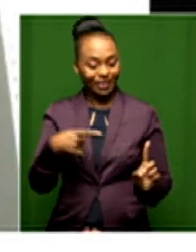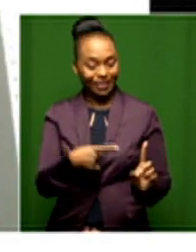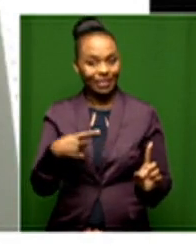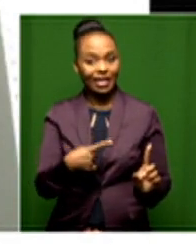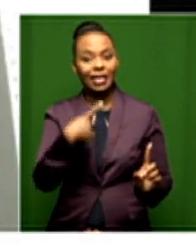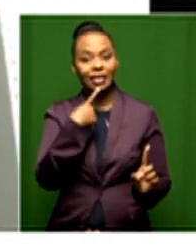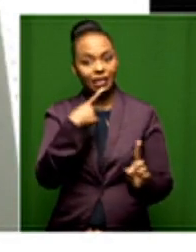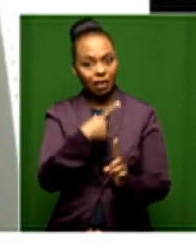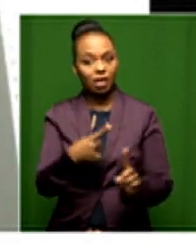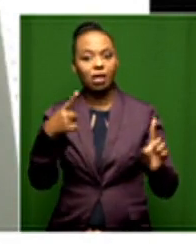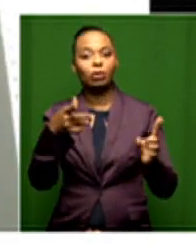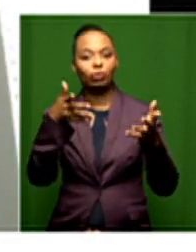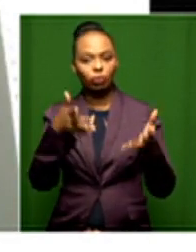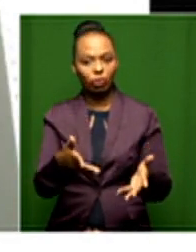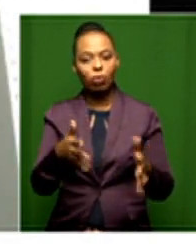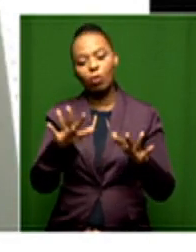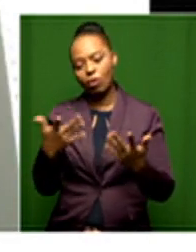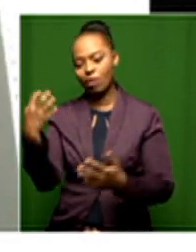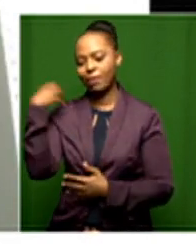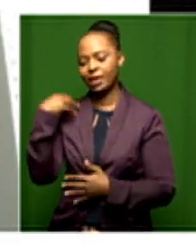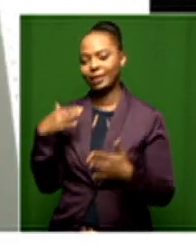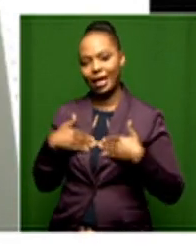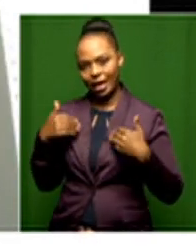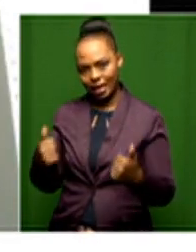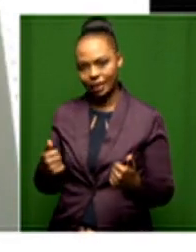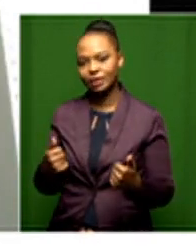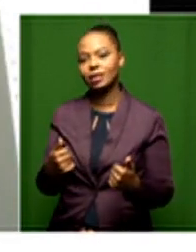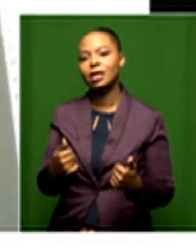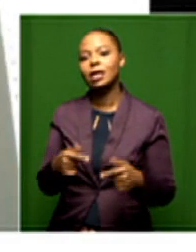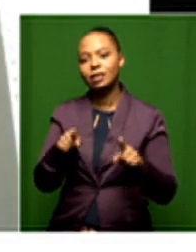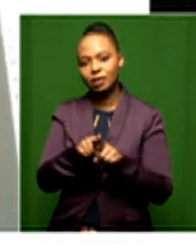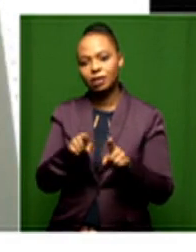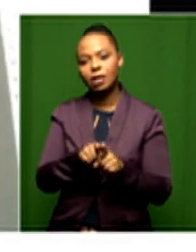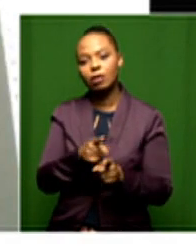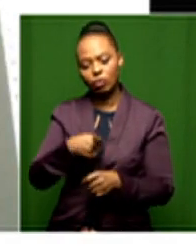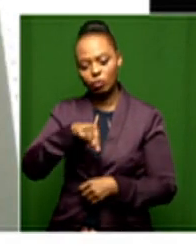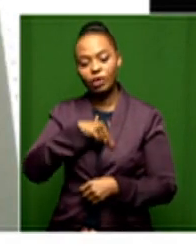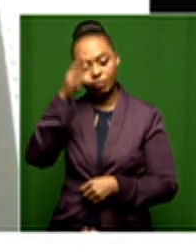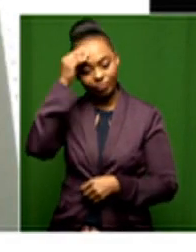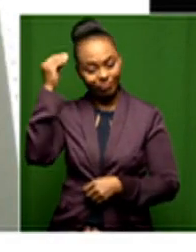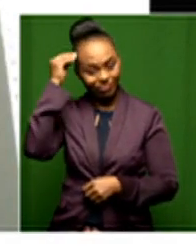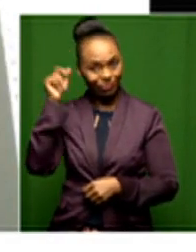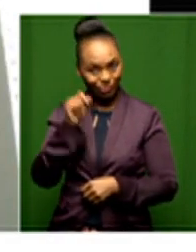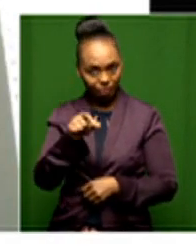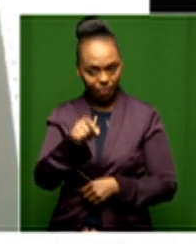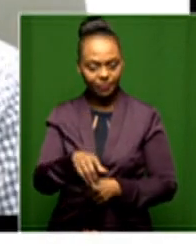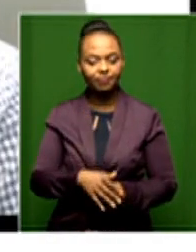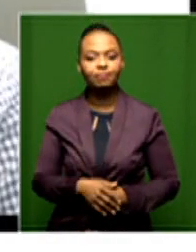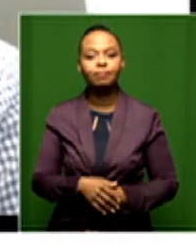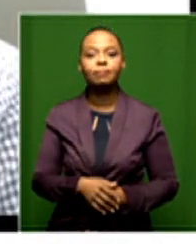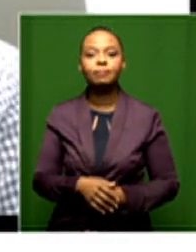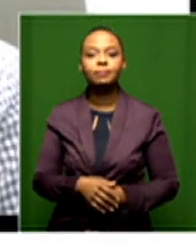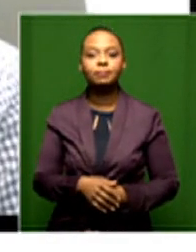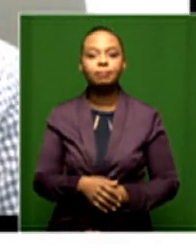saying or the Minister of Health has been saying, it is basically the information that we are basing our timelines on. All right. So